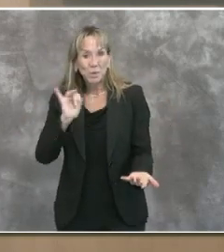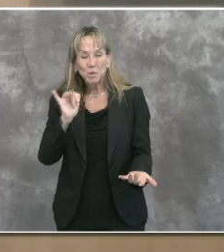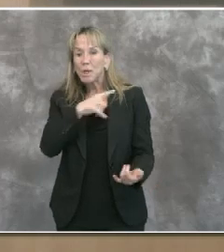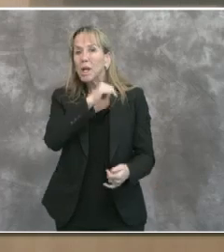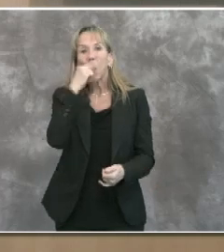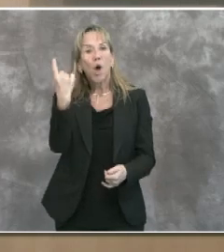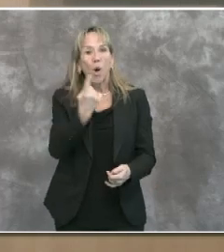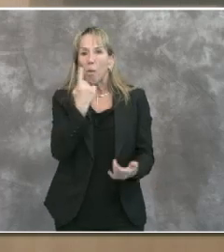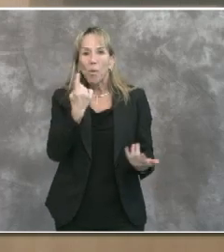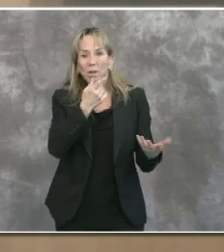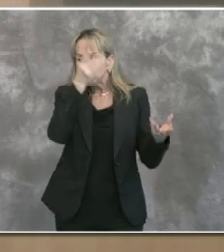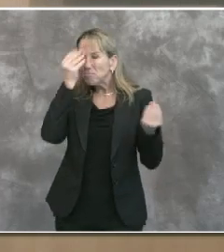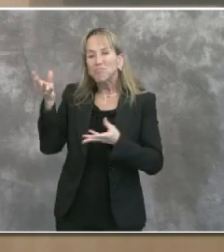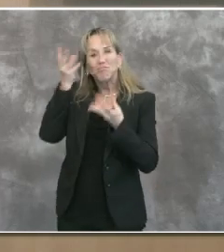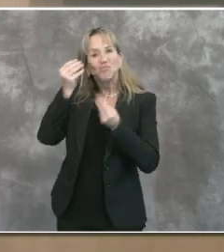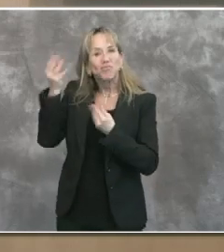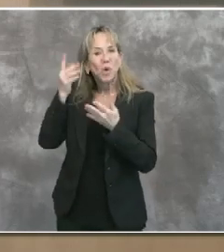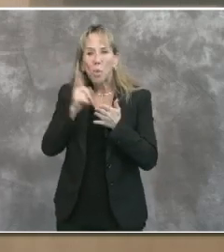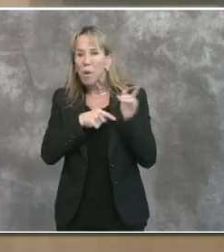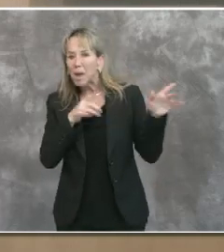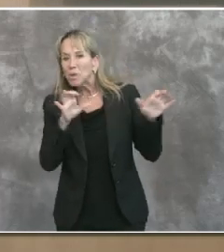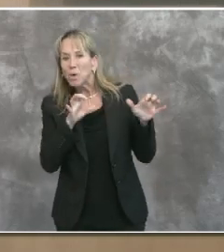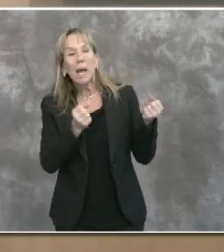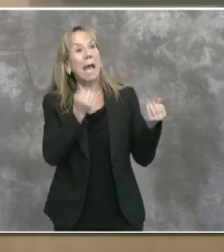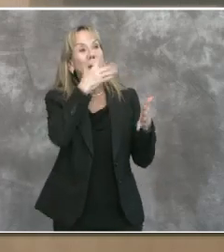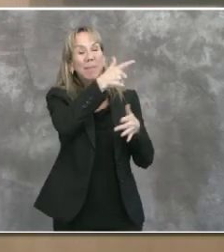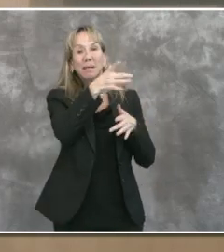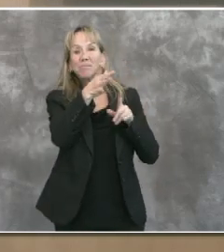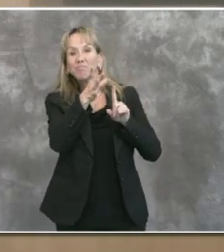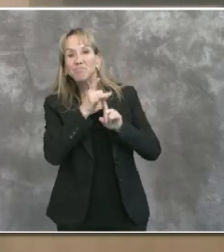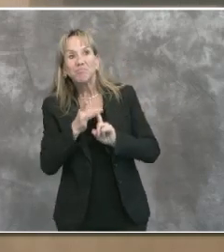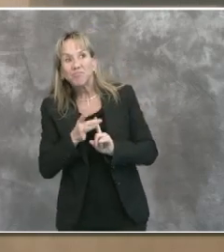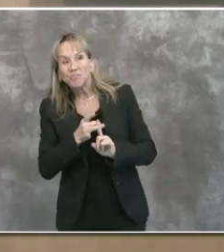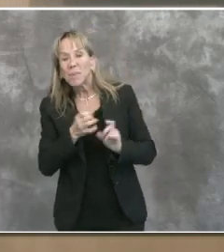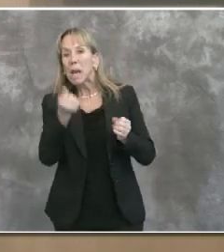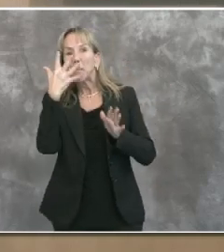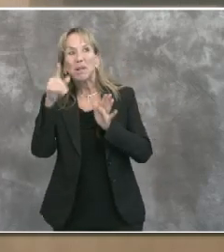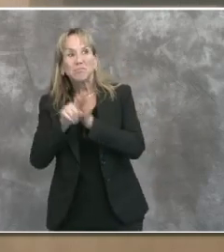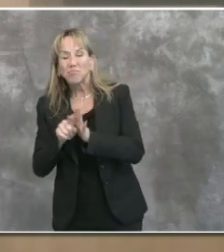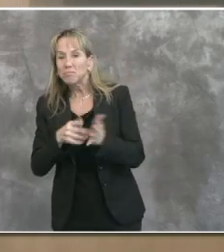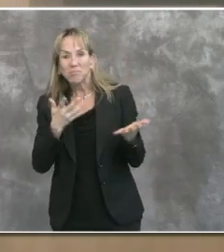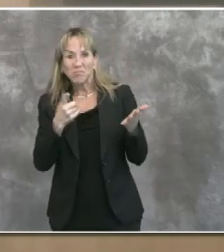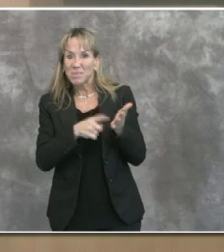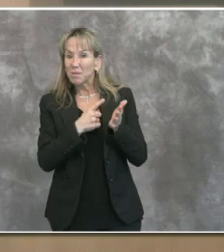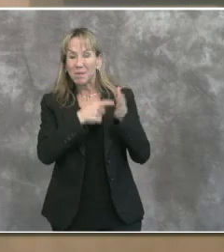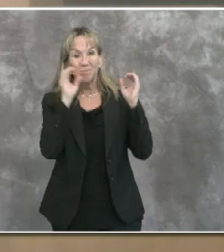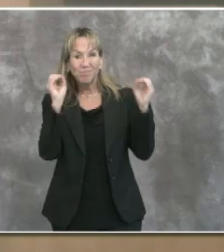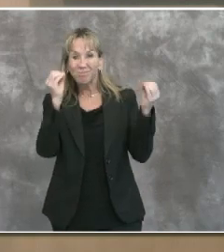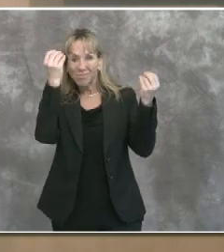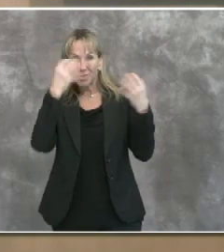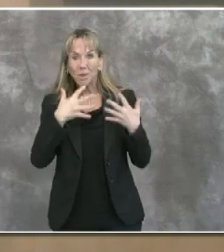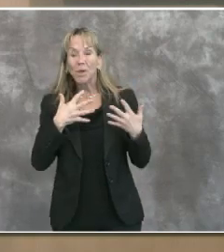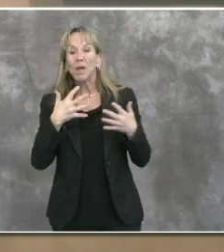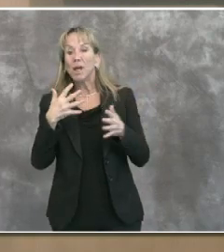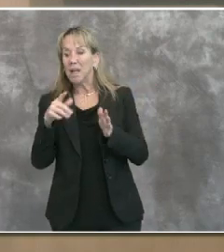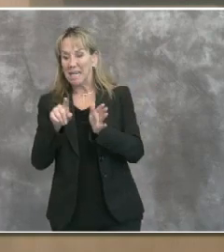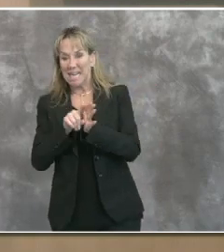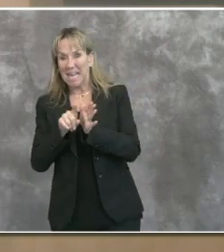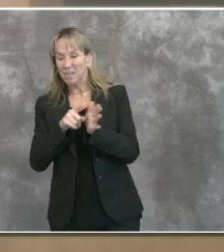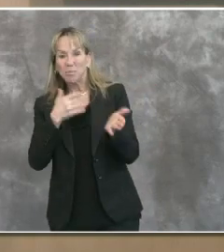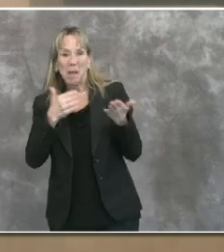don't always tell us what they're doing and what their negative results are. And so we often only get positive results.